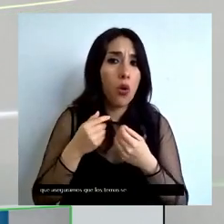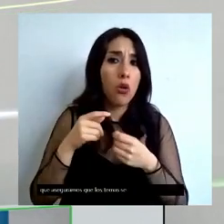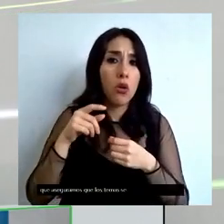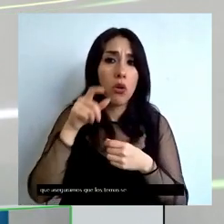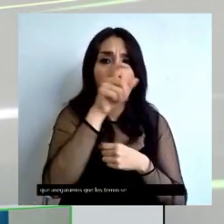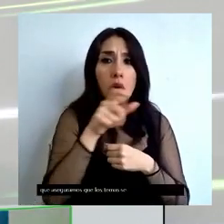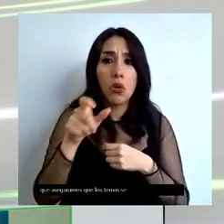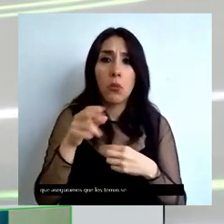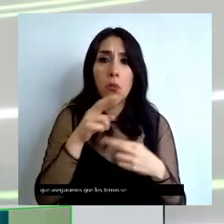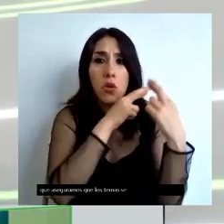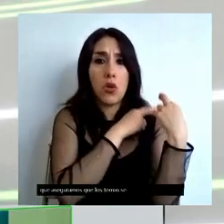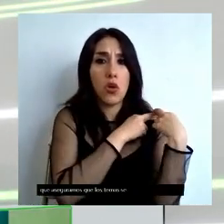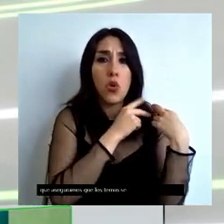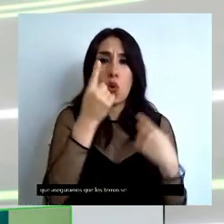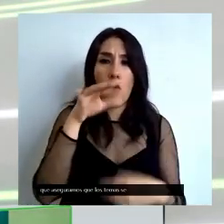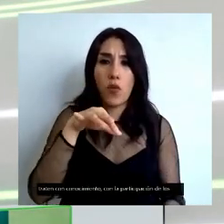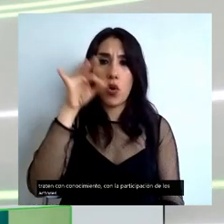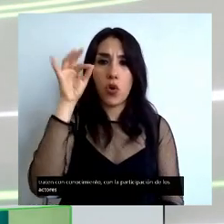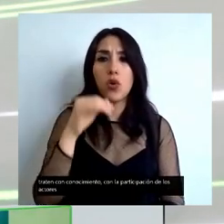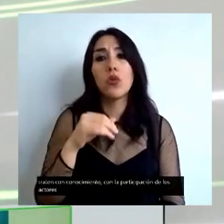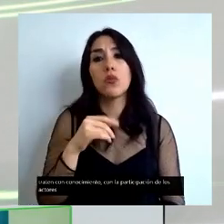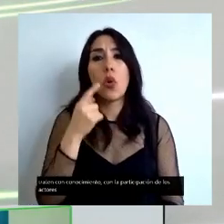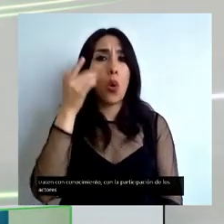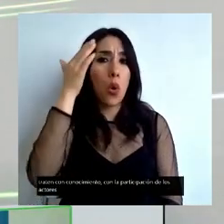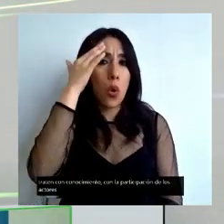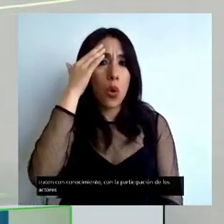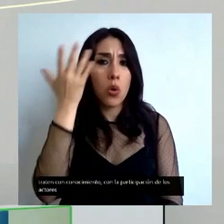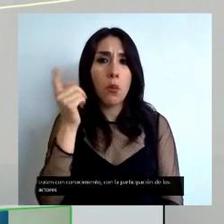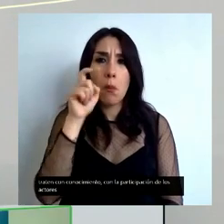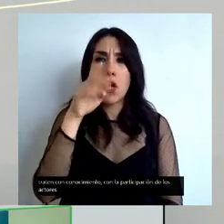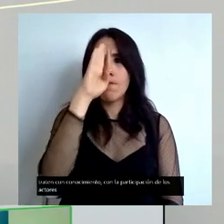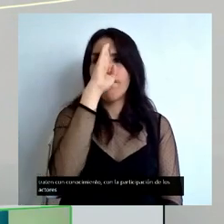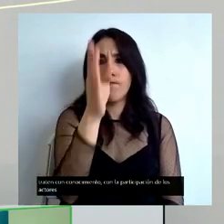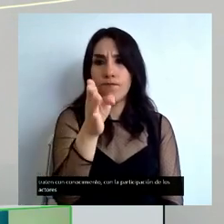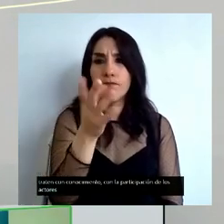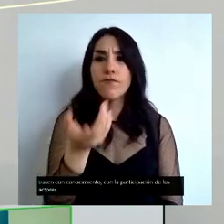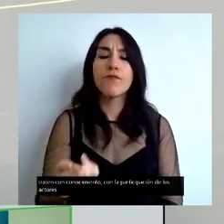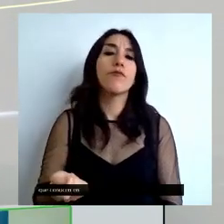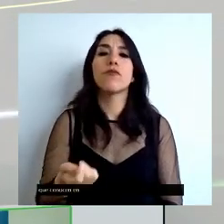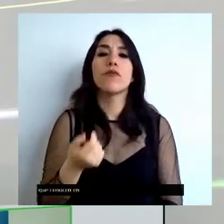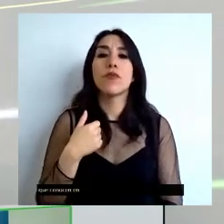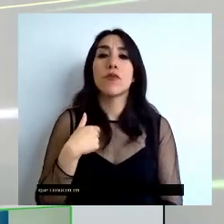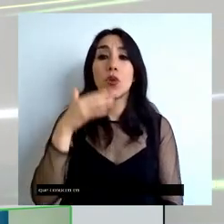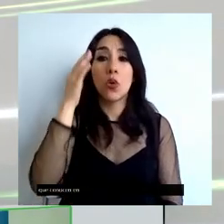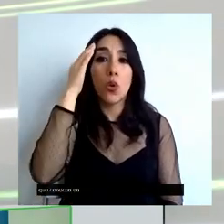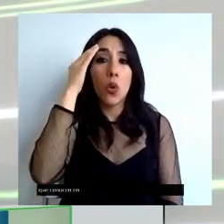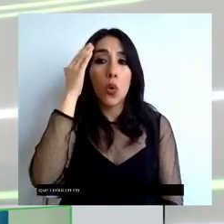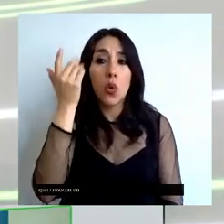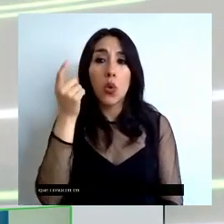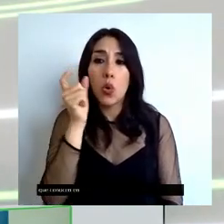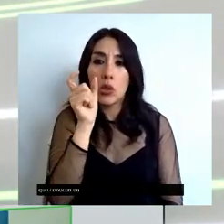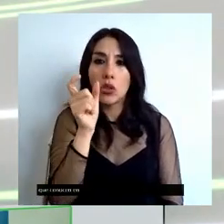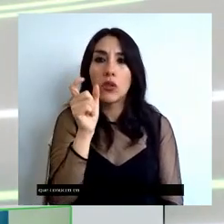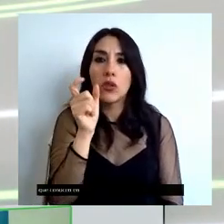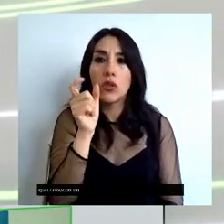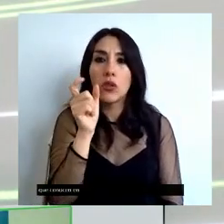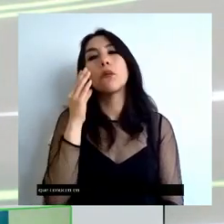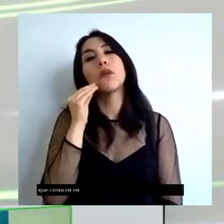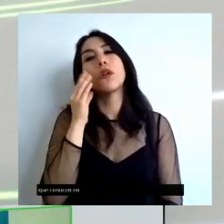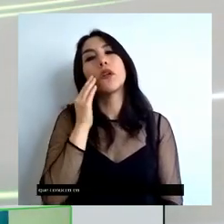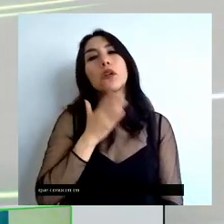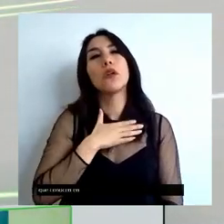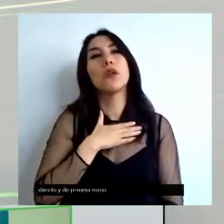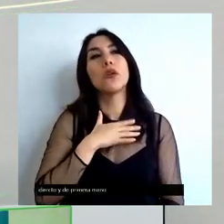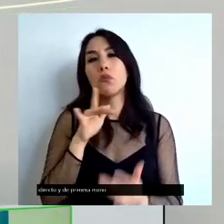participation of the stakeholders that know firsthand which are the